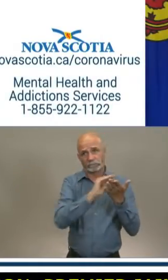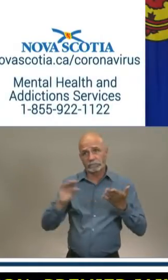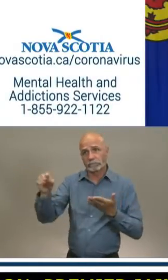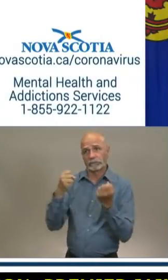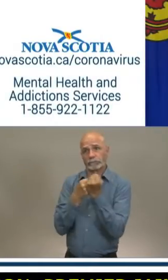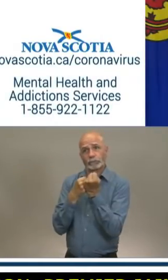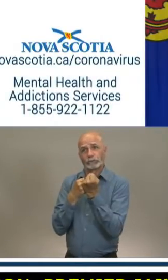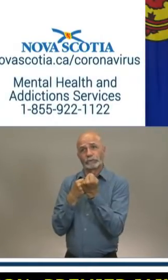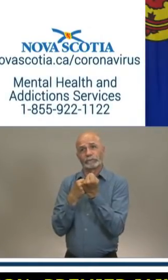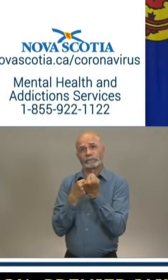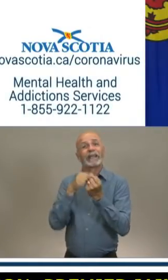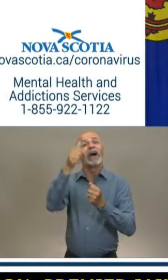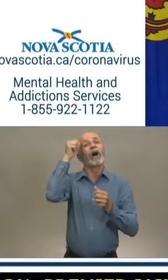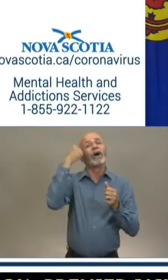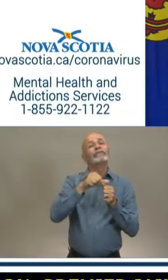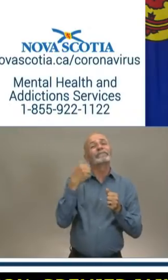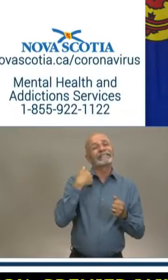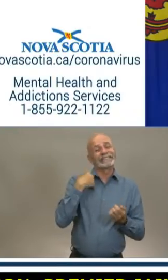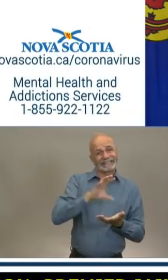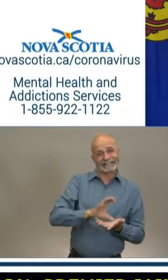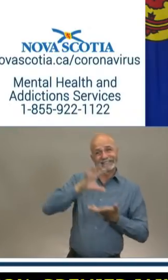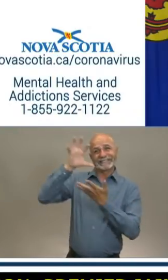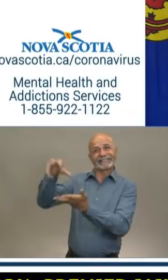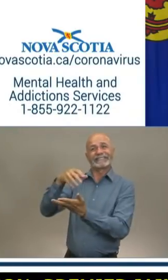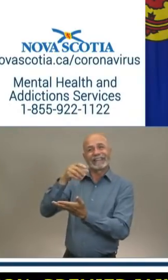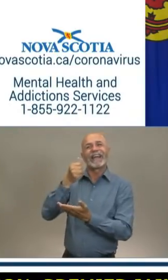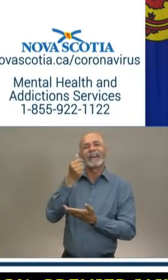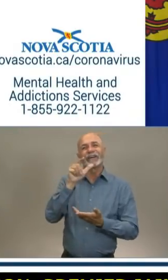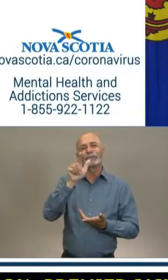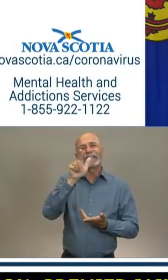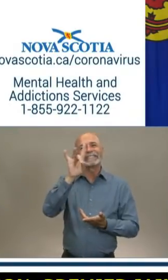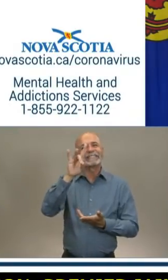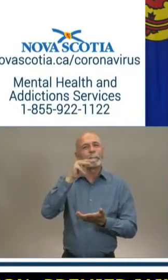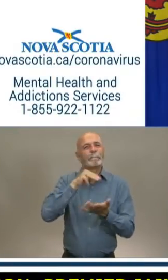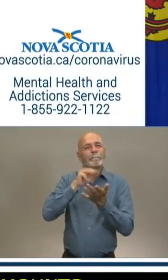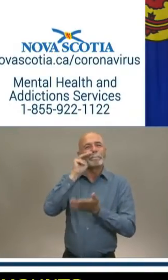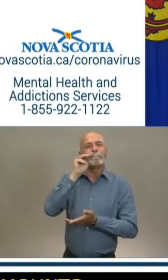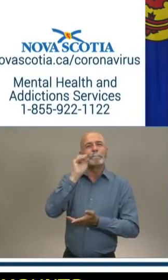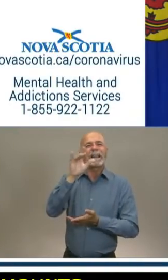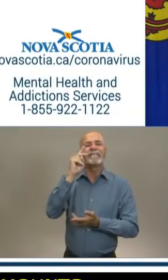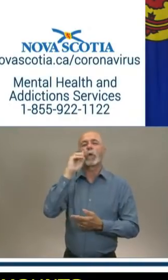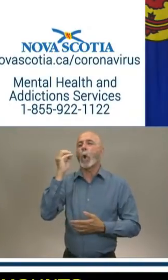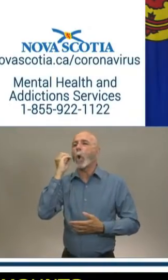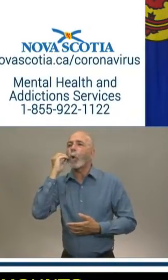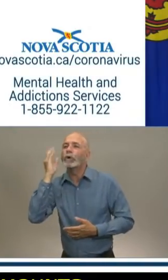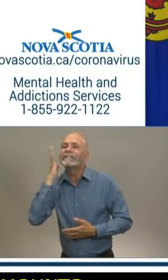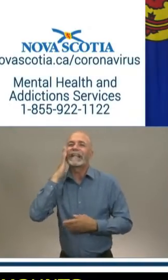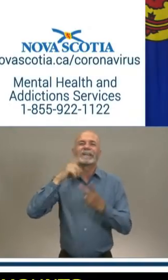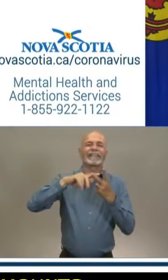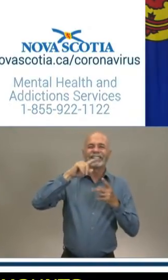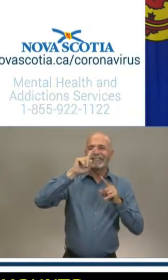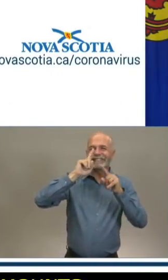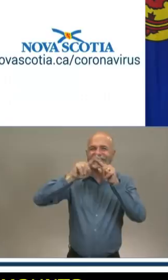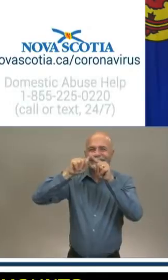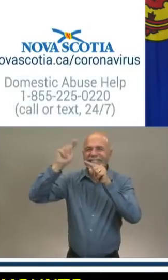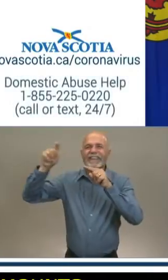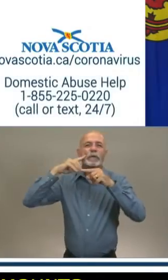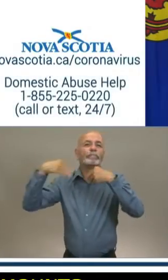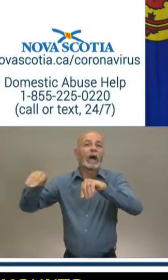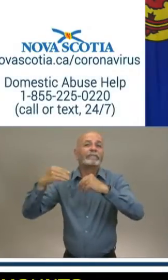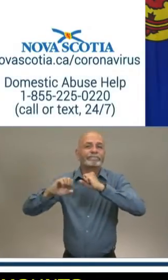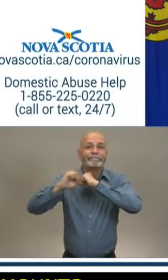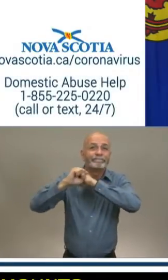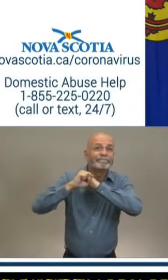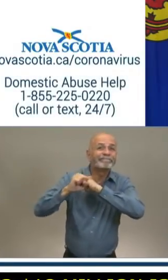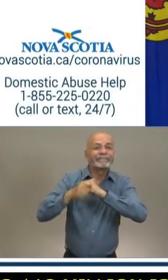significant boost to especially the accommodation sector that we're helping. Marketing plans, we worked with the